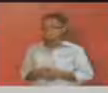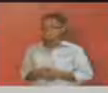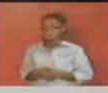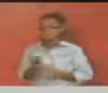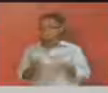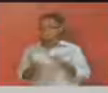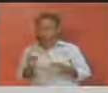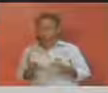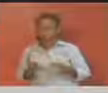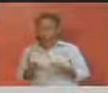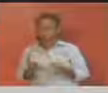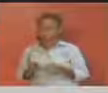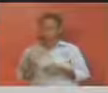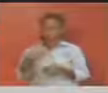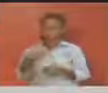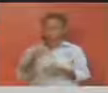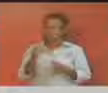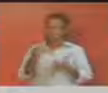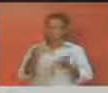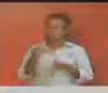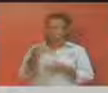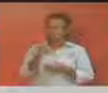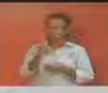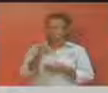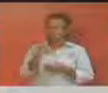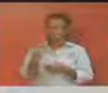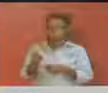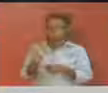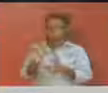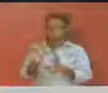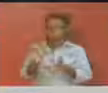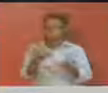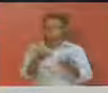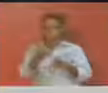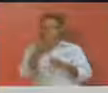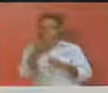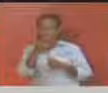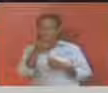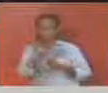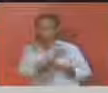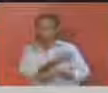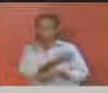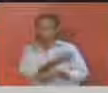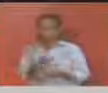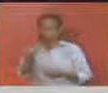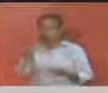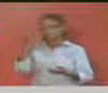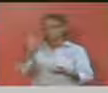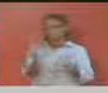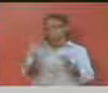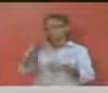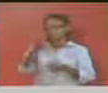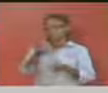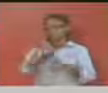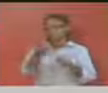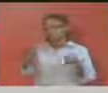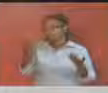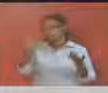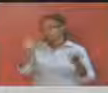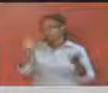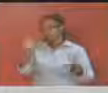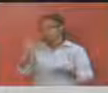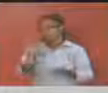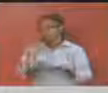of choice, you may or may not get it. So Priya, that is a question that's been asked globally, and the